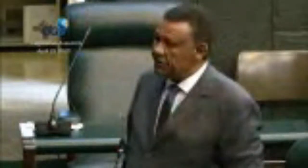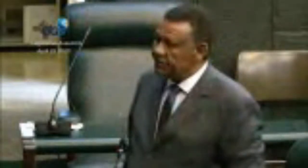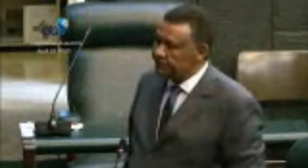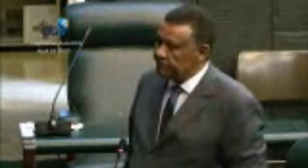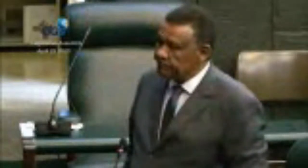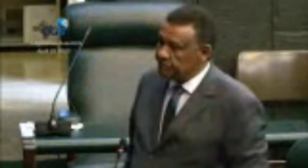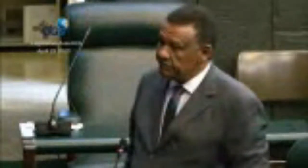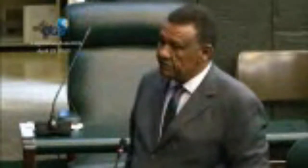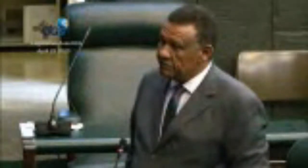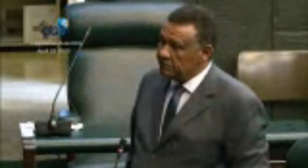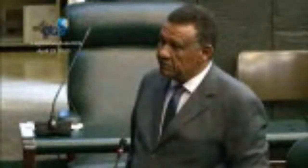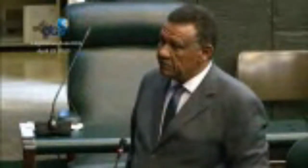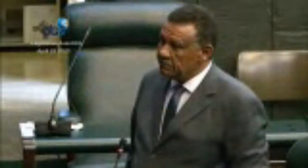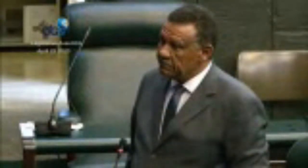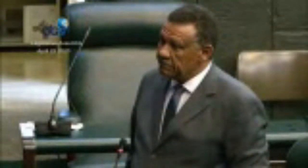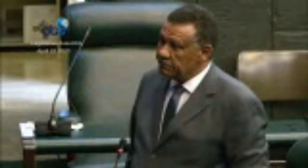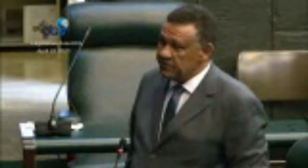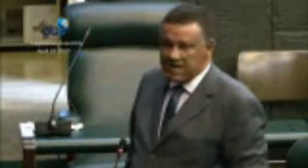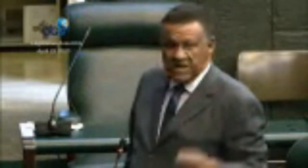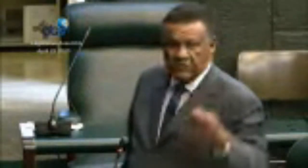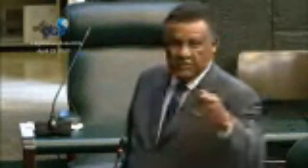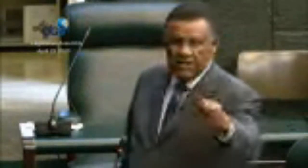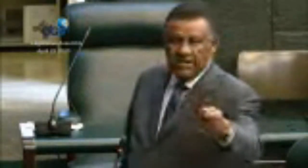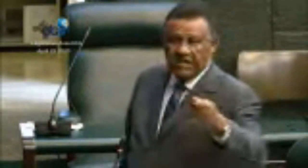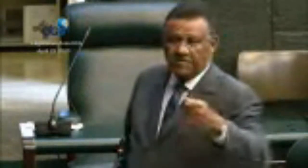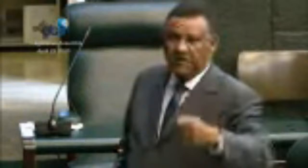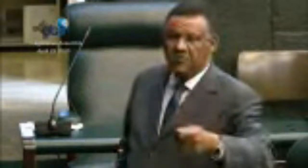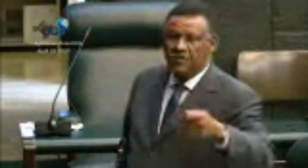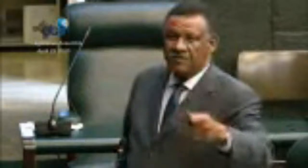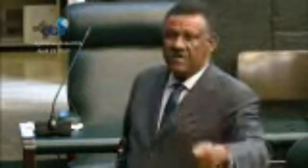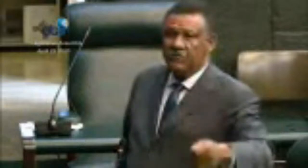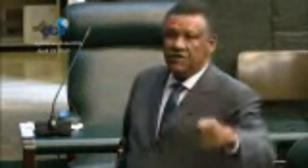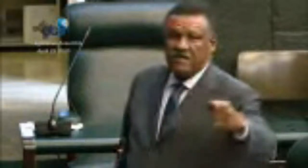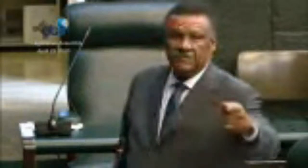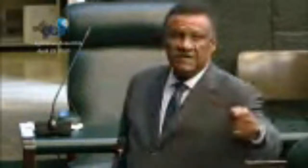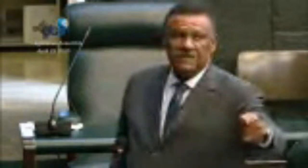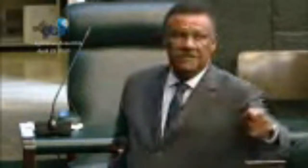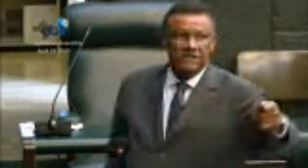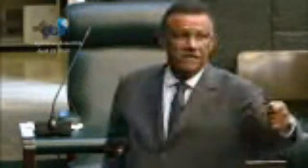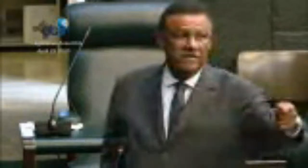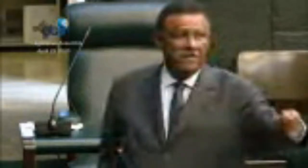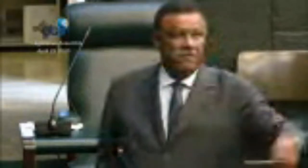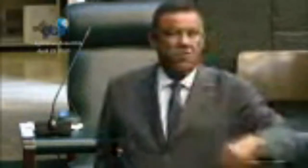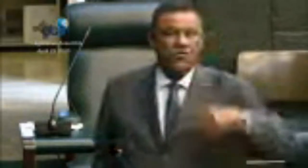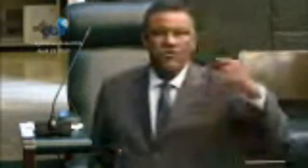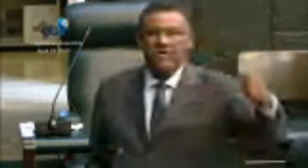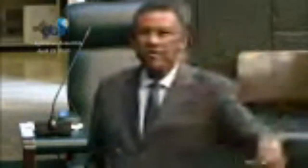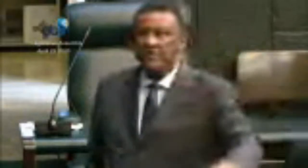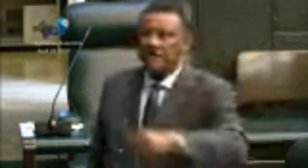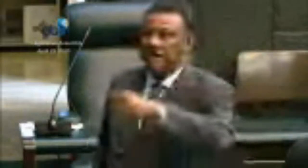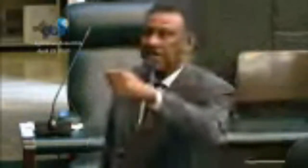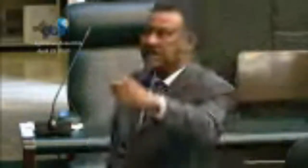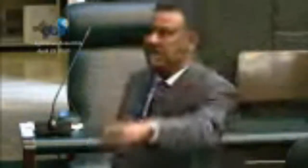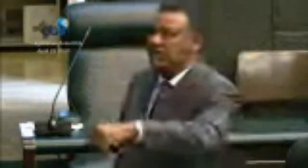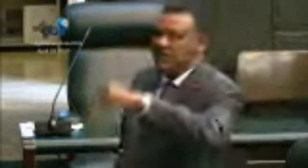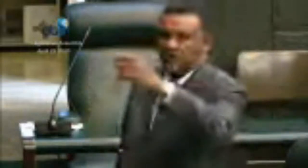Yeah, the Premier got up here and said we have been fortunate over the last 7 years to build up a reserve.